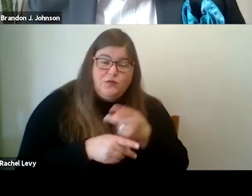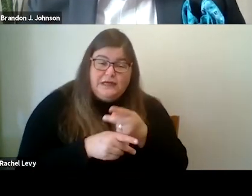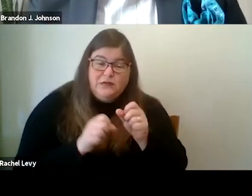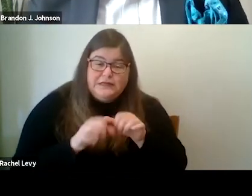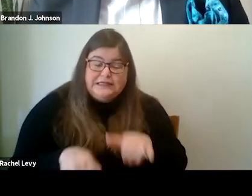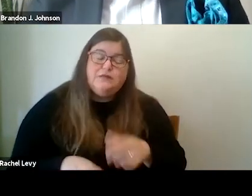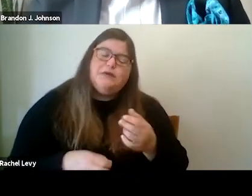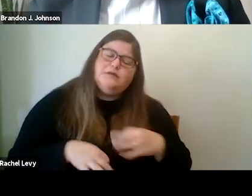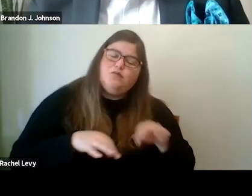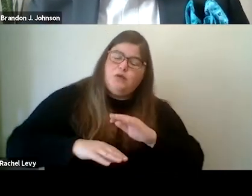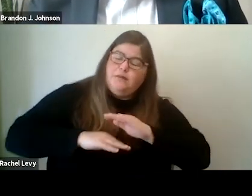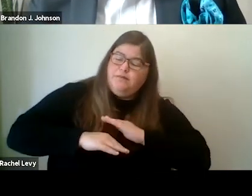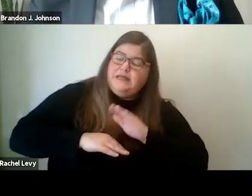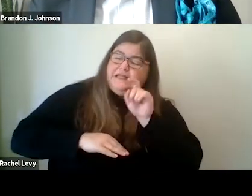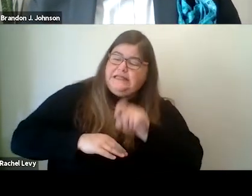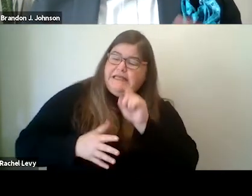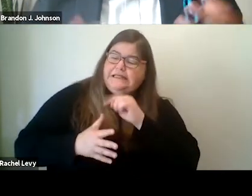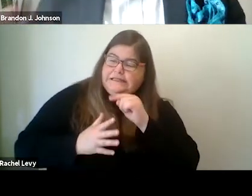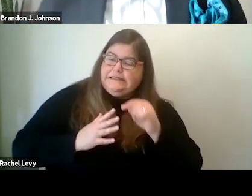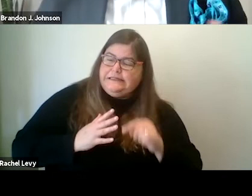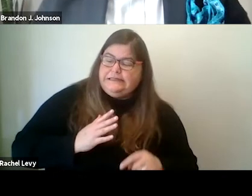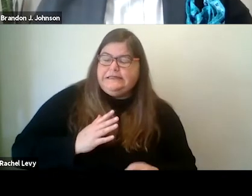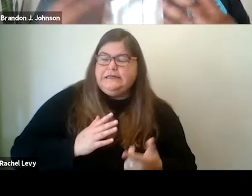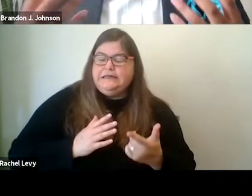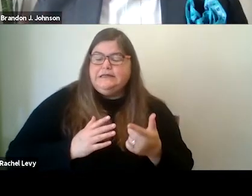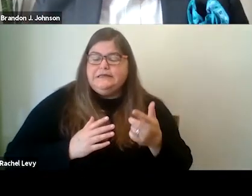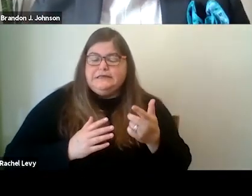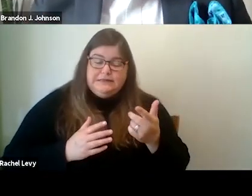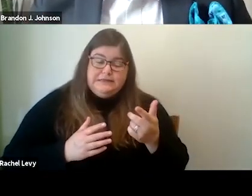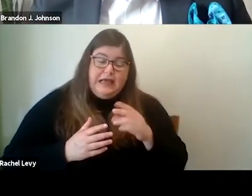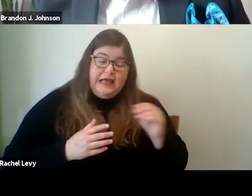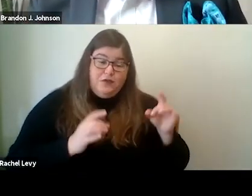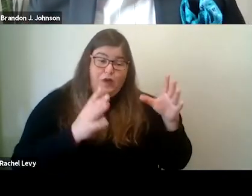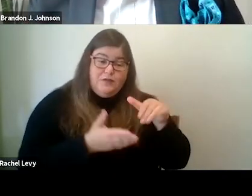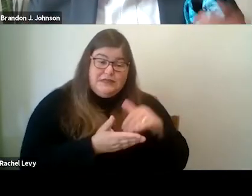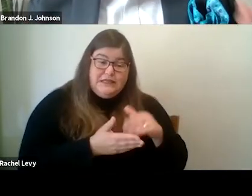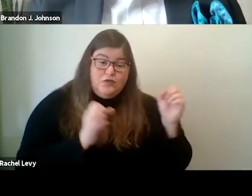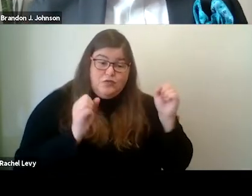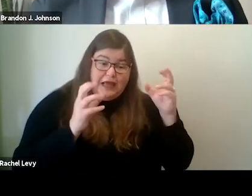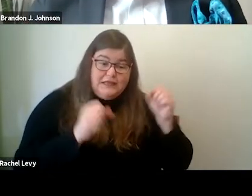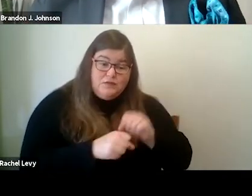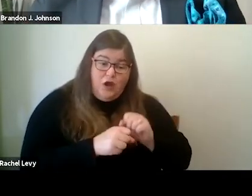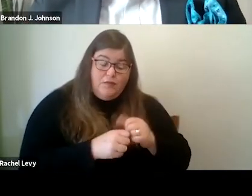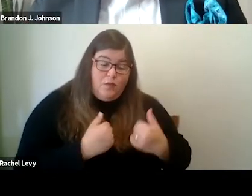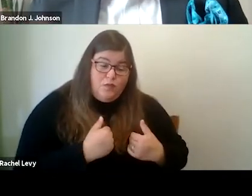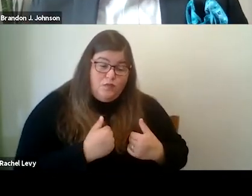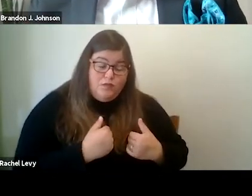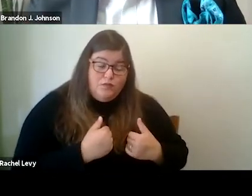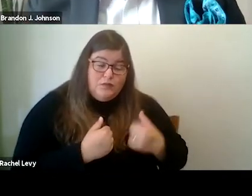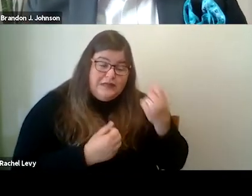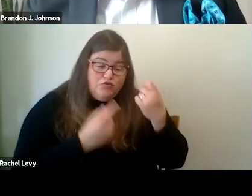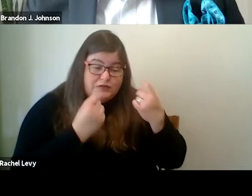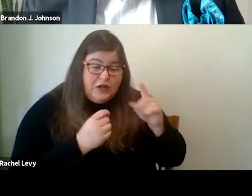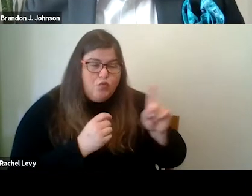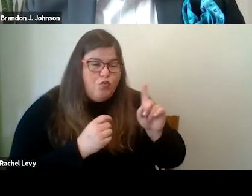those resources for our individual crisis centers. And those crisis centers do an amazing job already of understanding where those resources are and